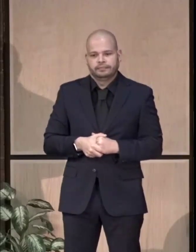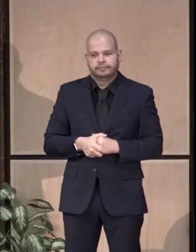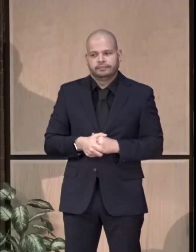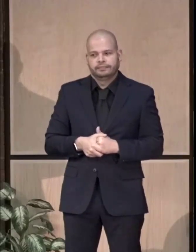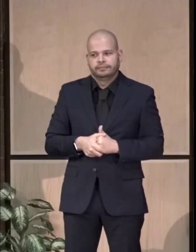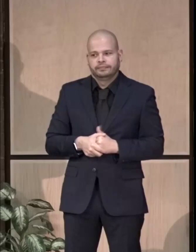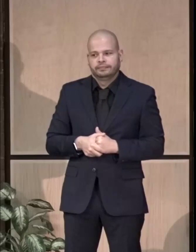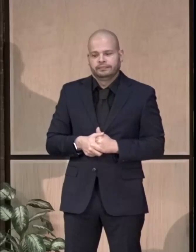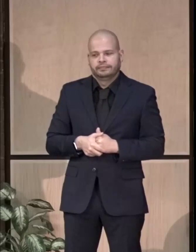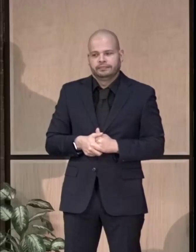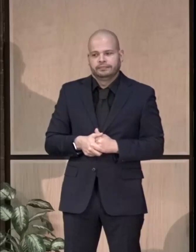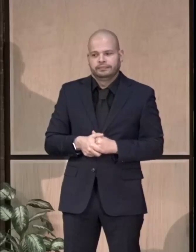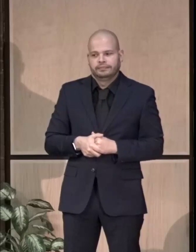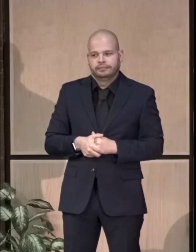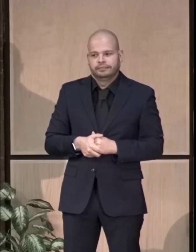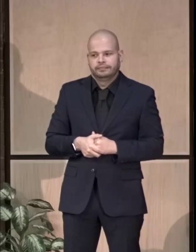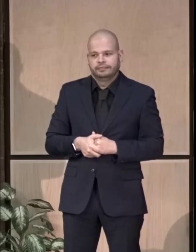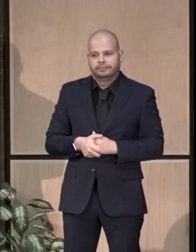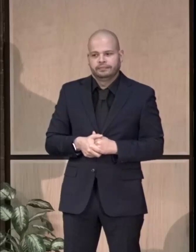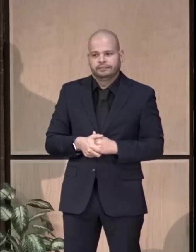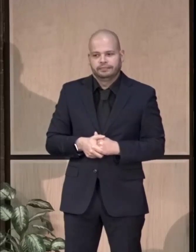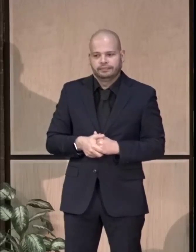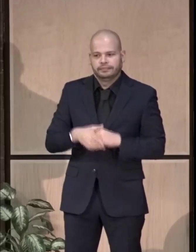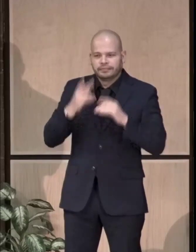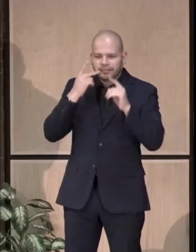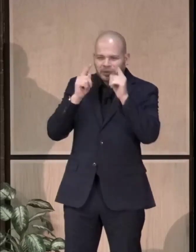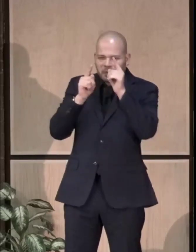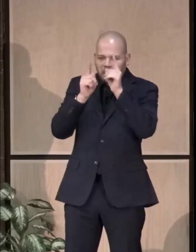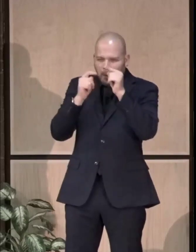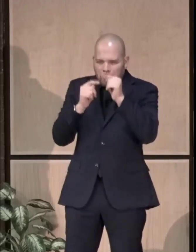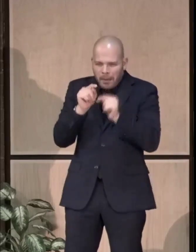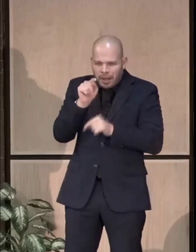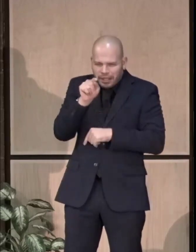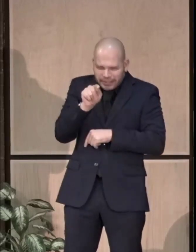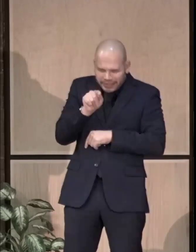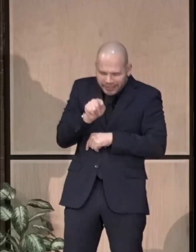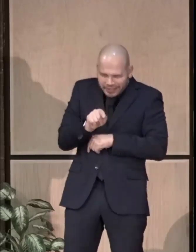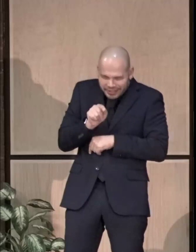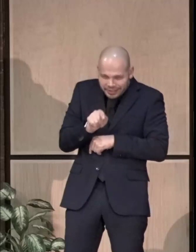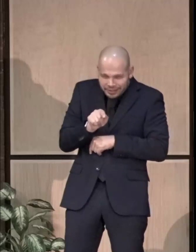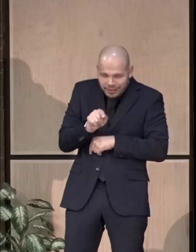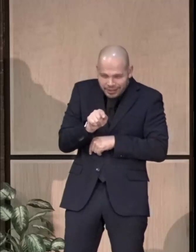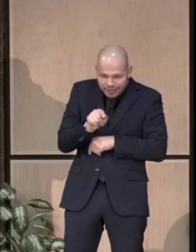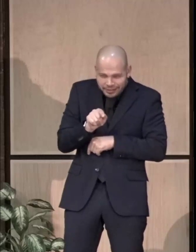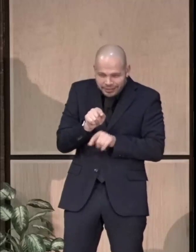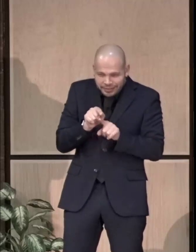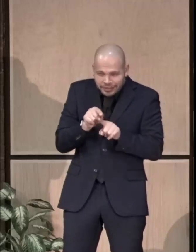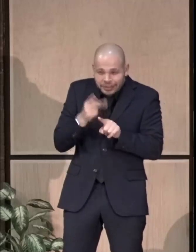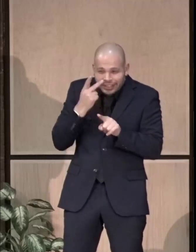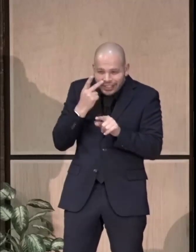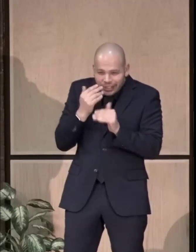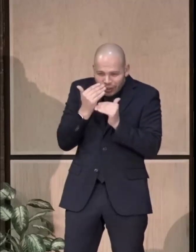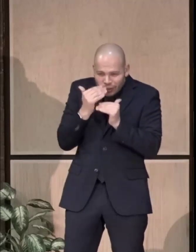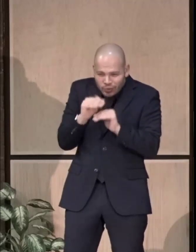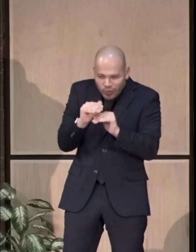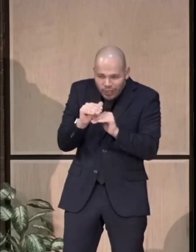about 10 of the 10 boxes down, it says restrict access to or disarm all military weapons and